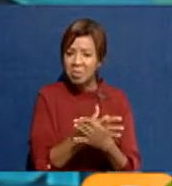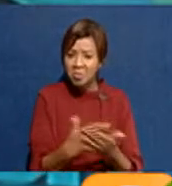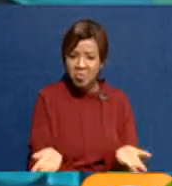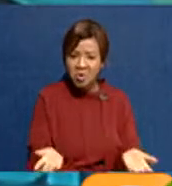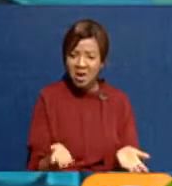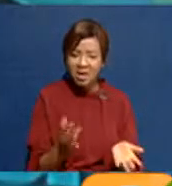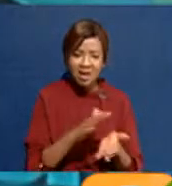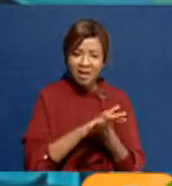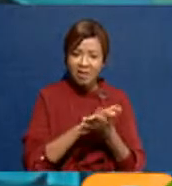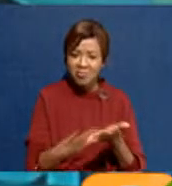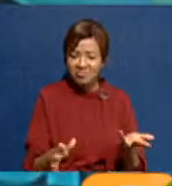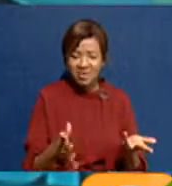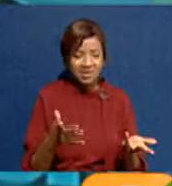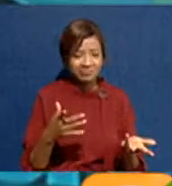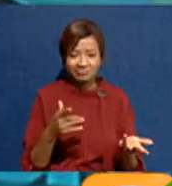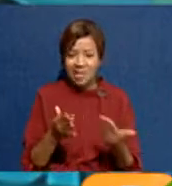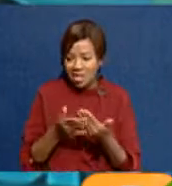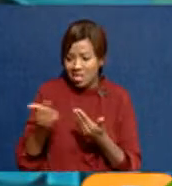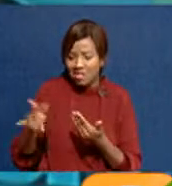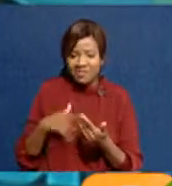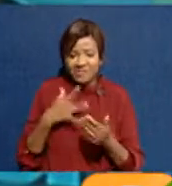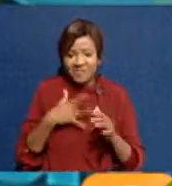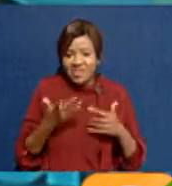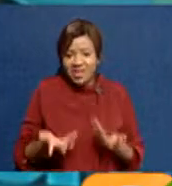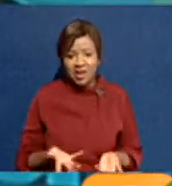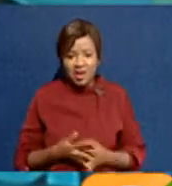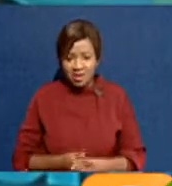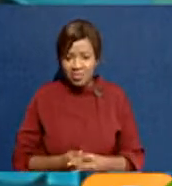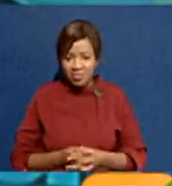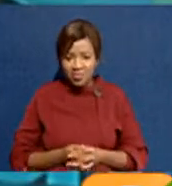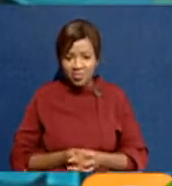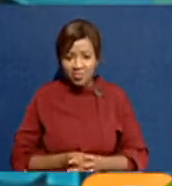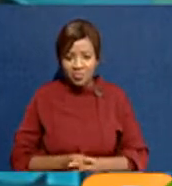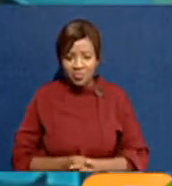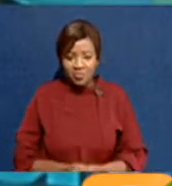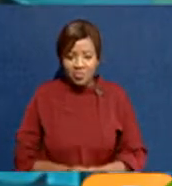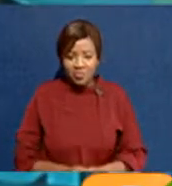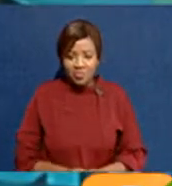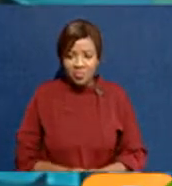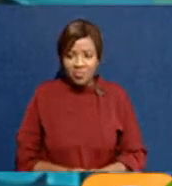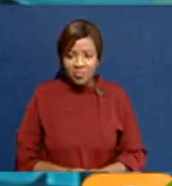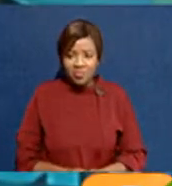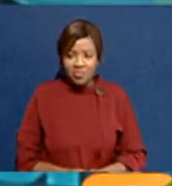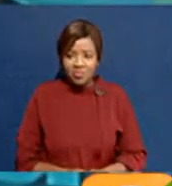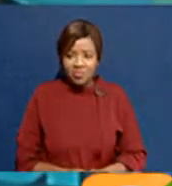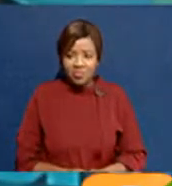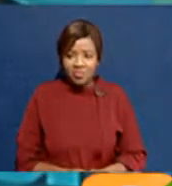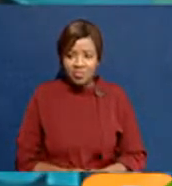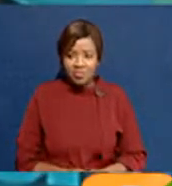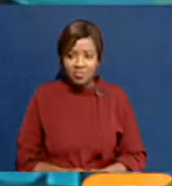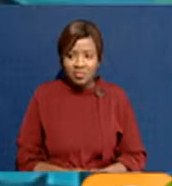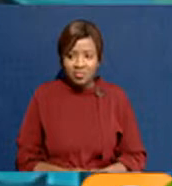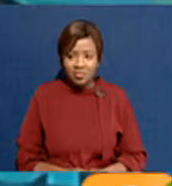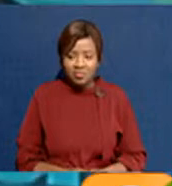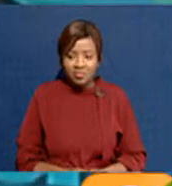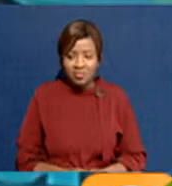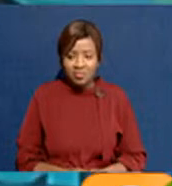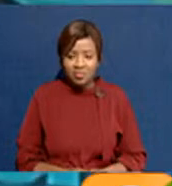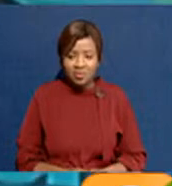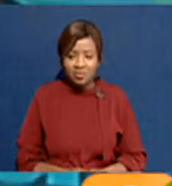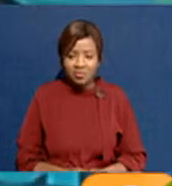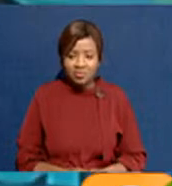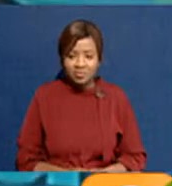one, you know, the vaccines are not there. Why? Because the fridge is broken. Why? Because, you know, so